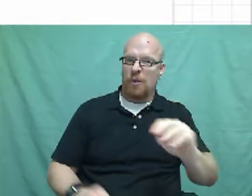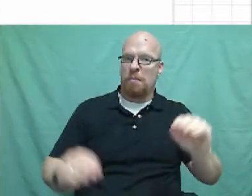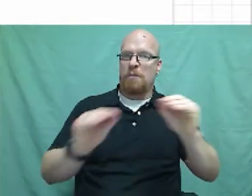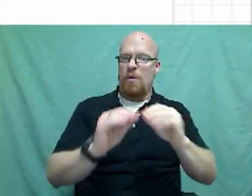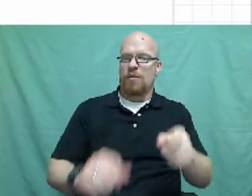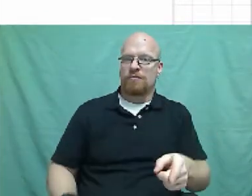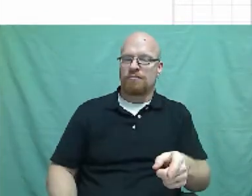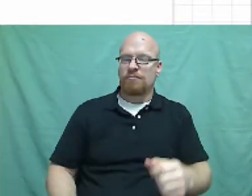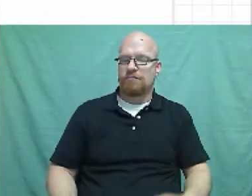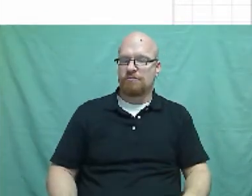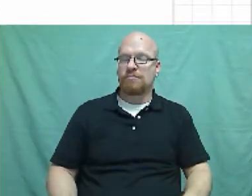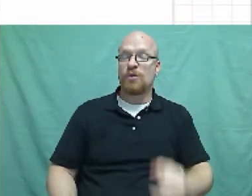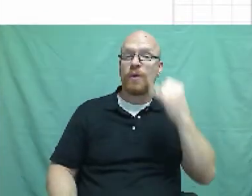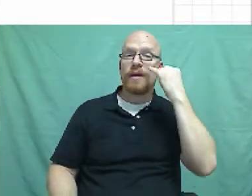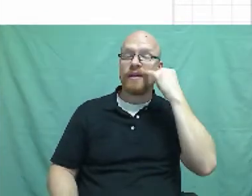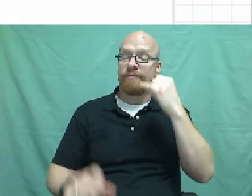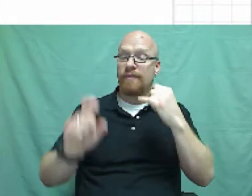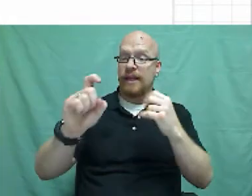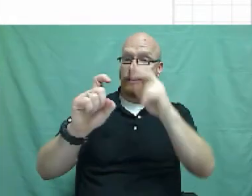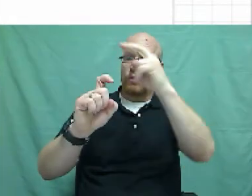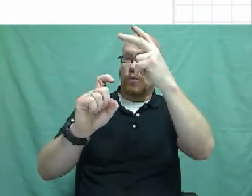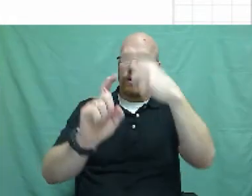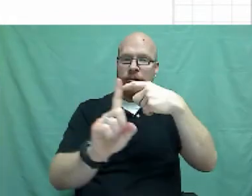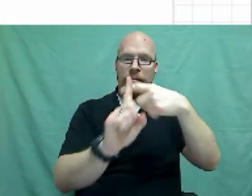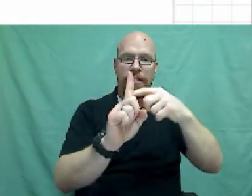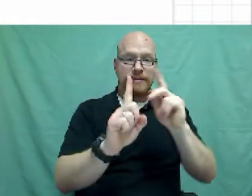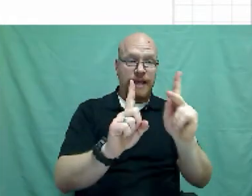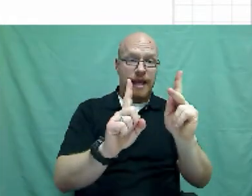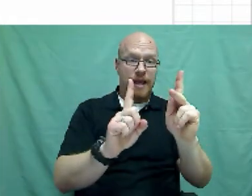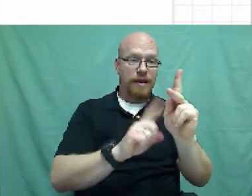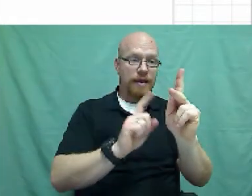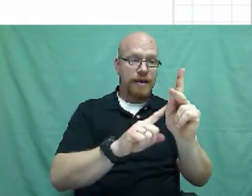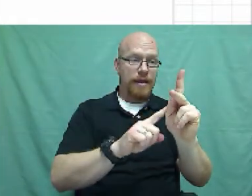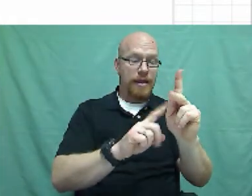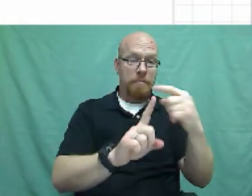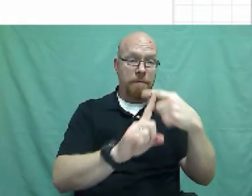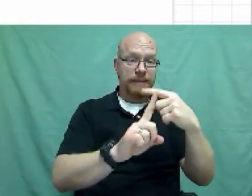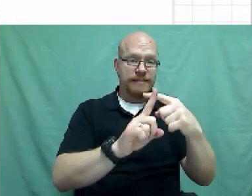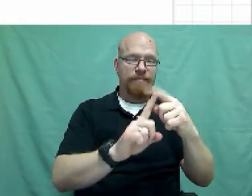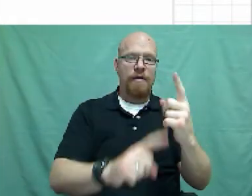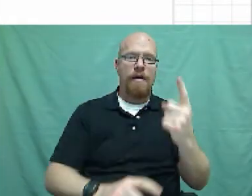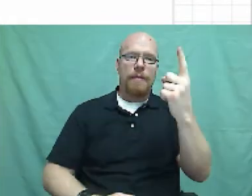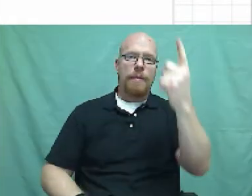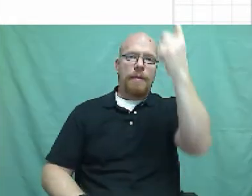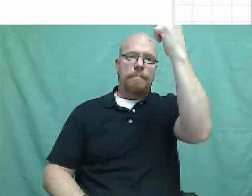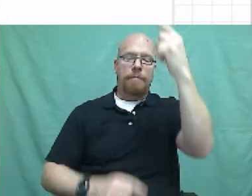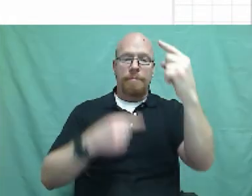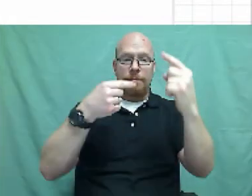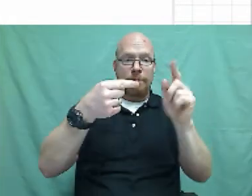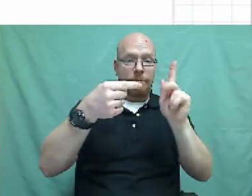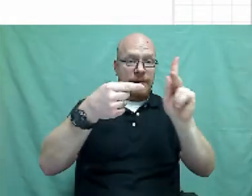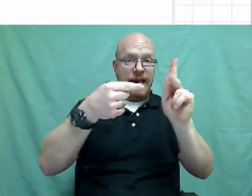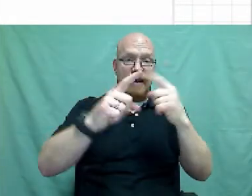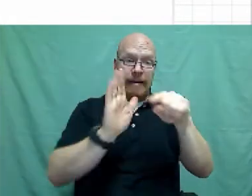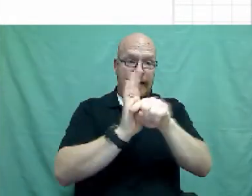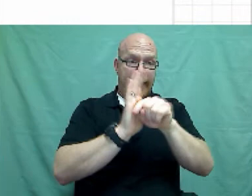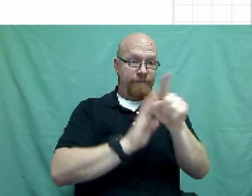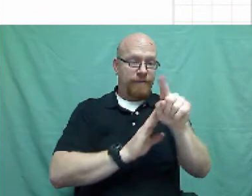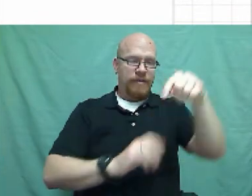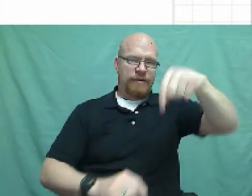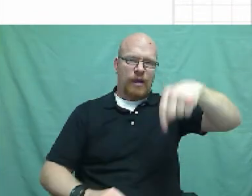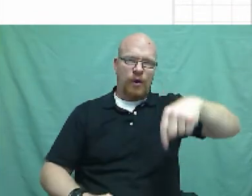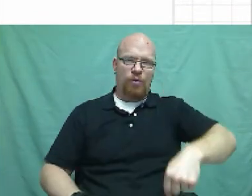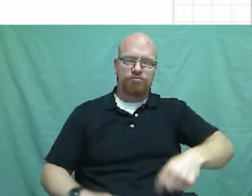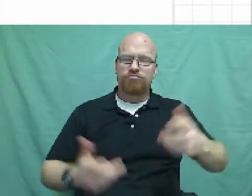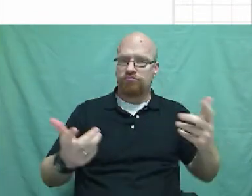So it moved even further down the y-axis. So x squared plus k, if k is positive,